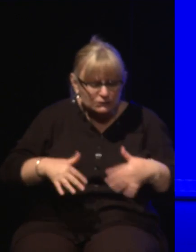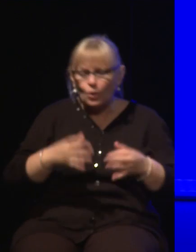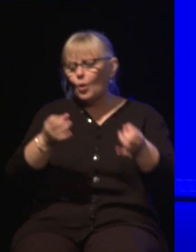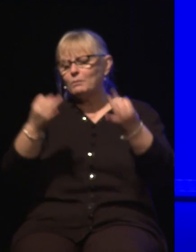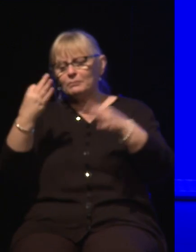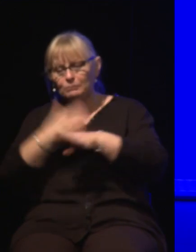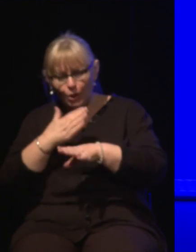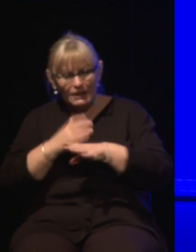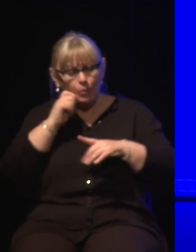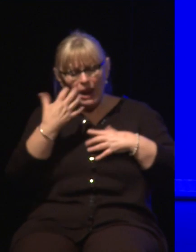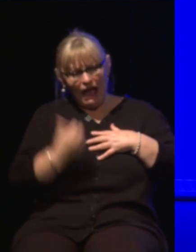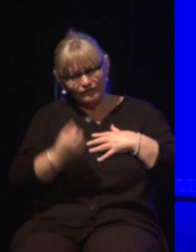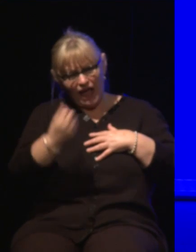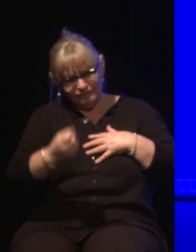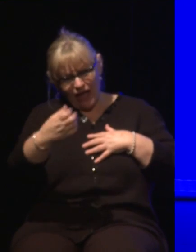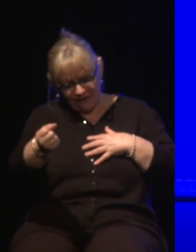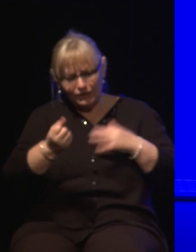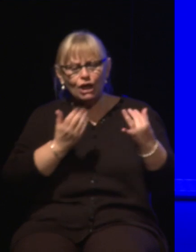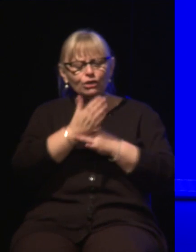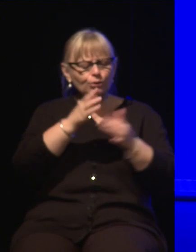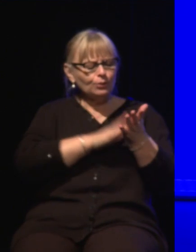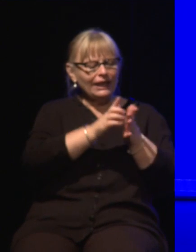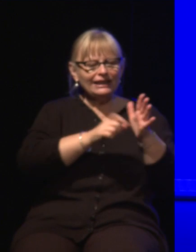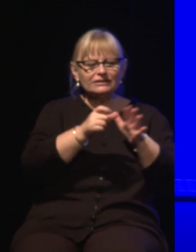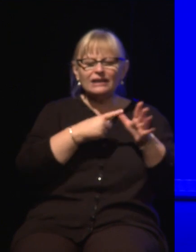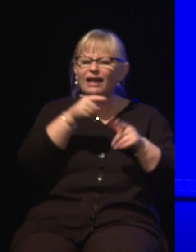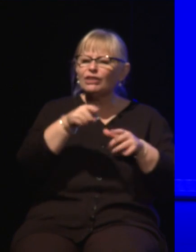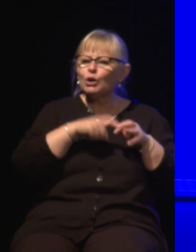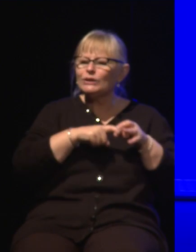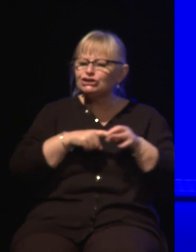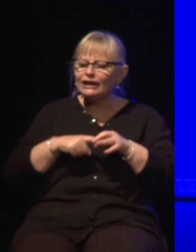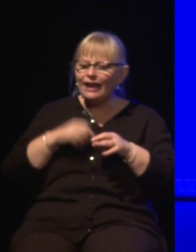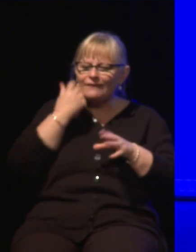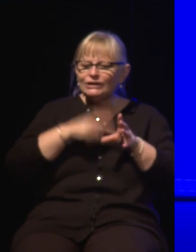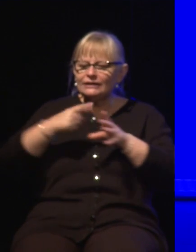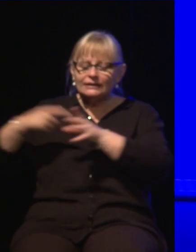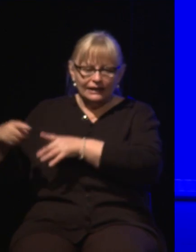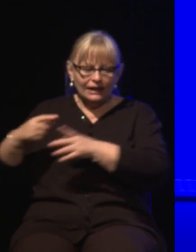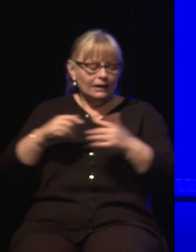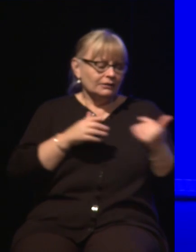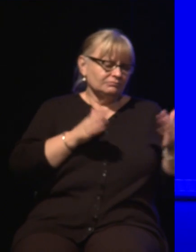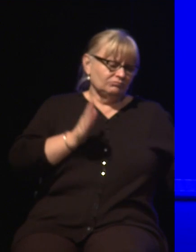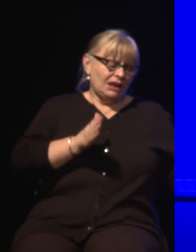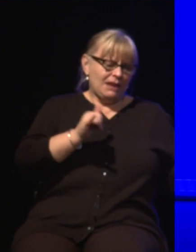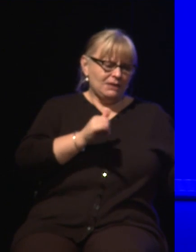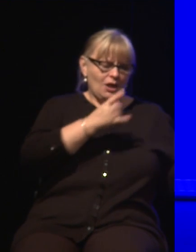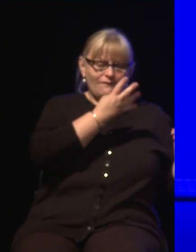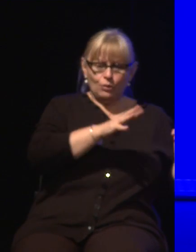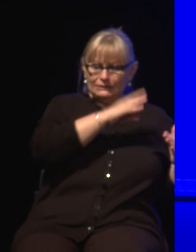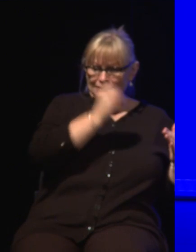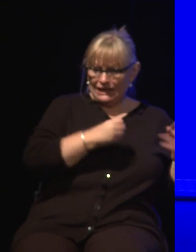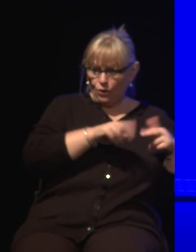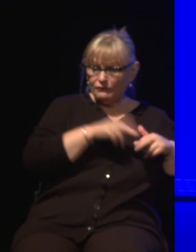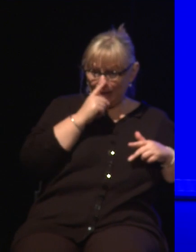unemployment. In HILDA, if you were over the first 10 years, something like 40% of